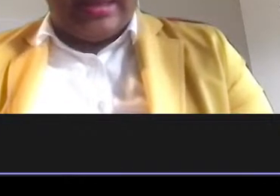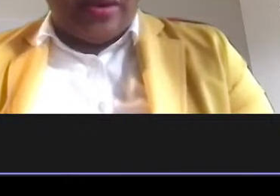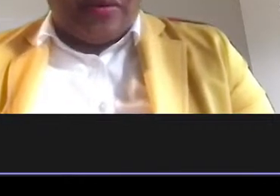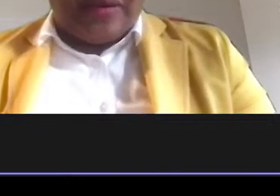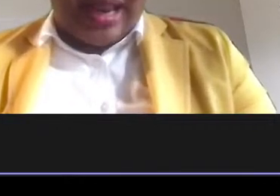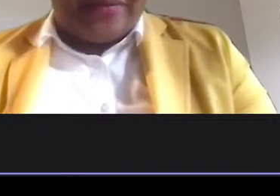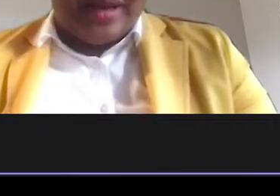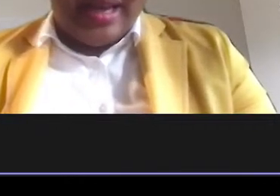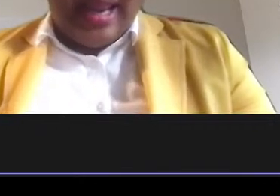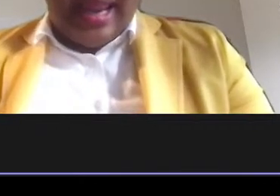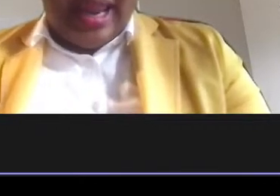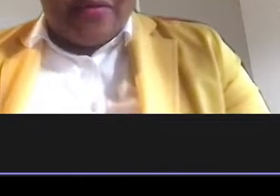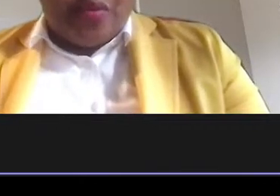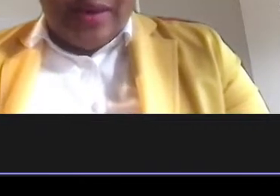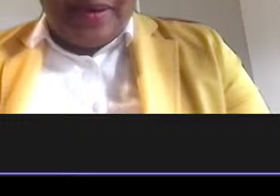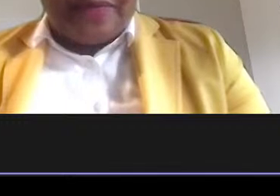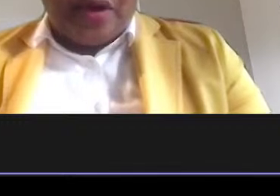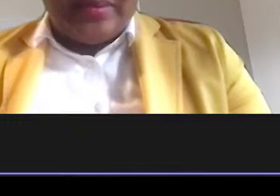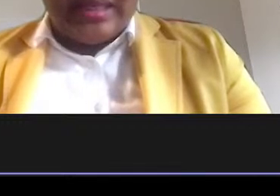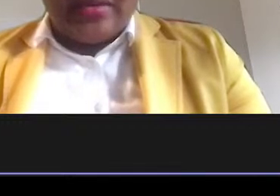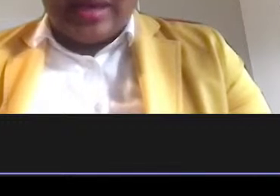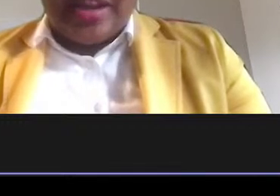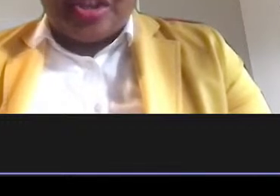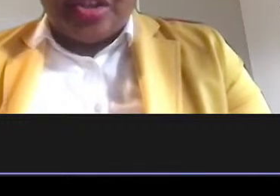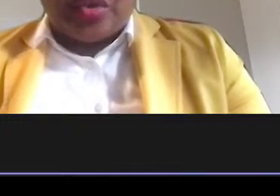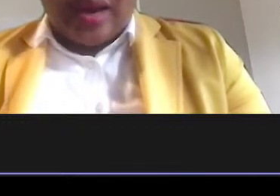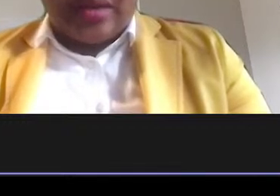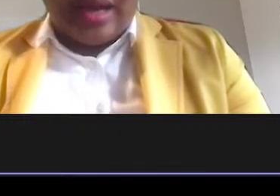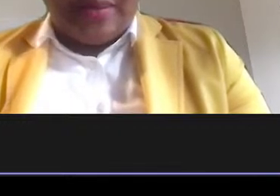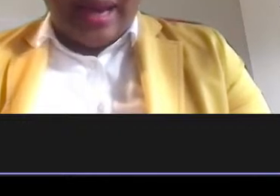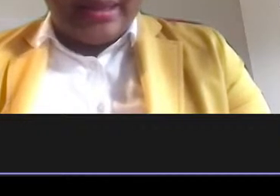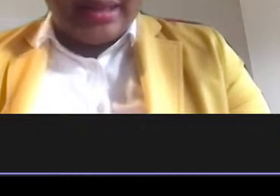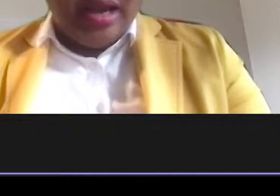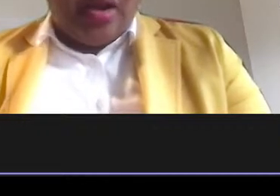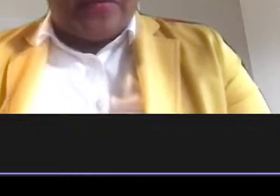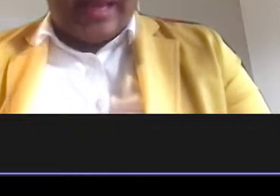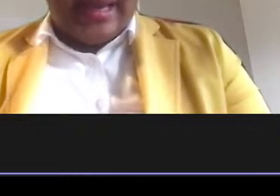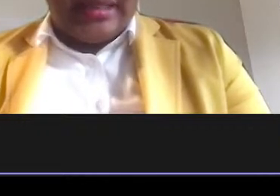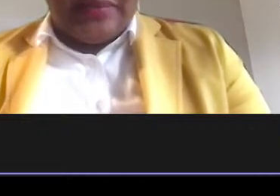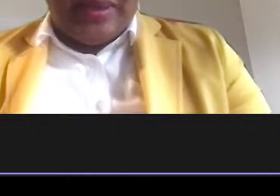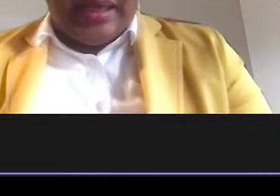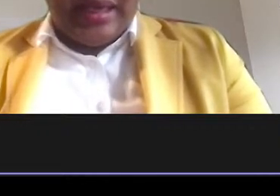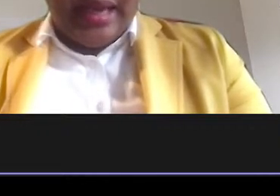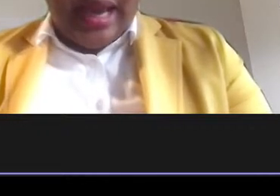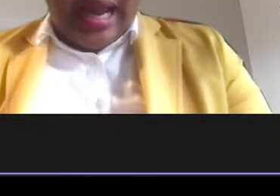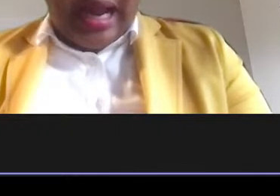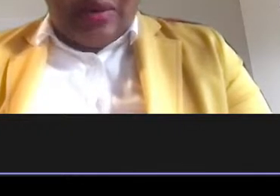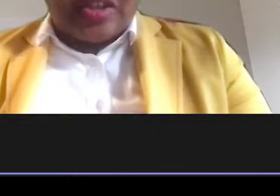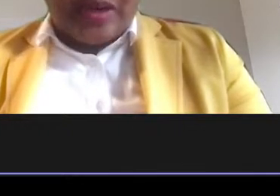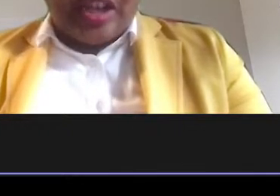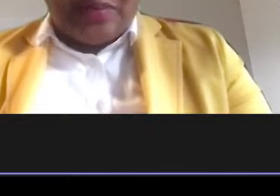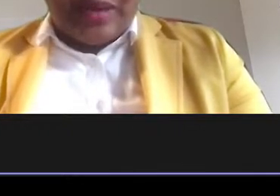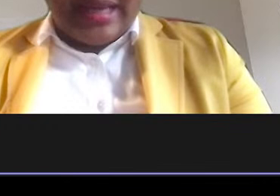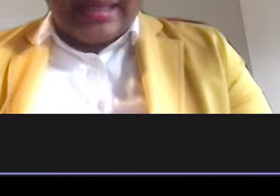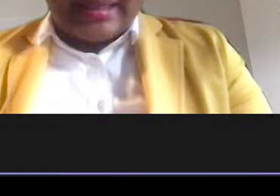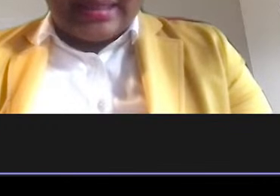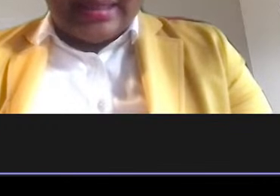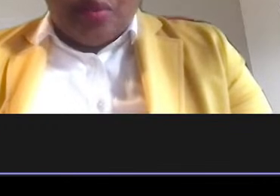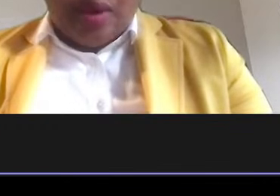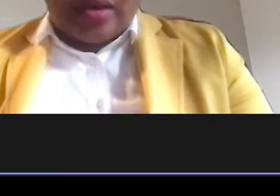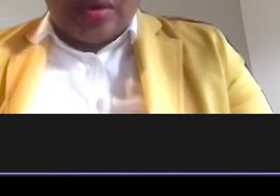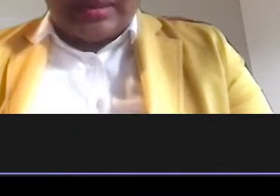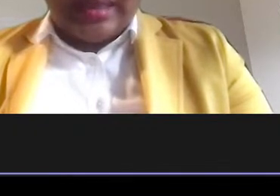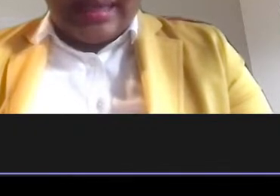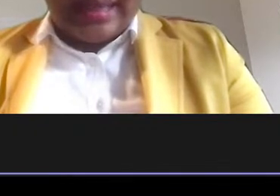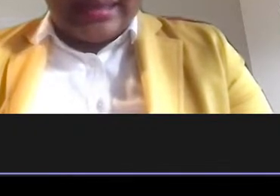the quality of life? Have we performed in relations to outcome 8 of the NDP? Are our spatial planning